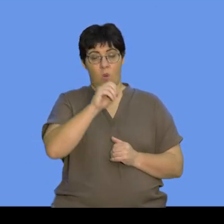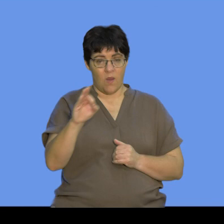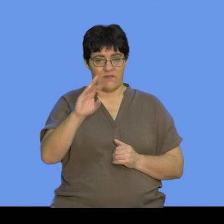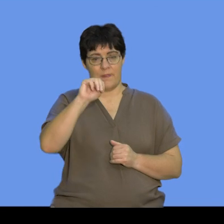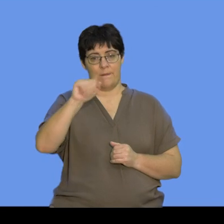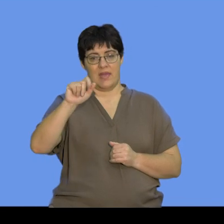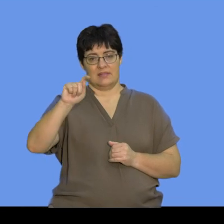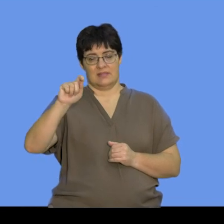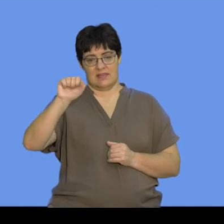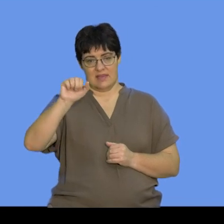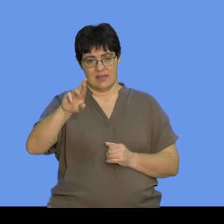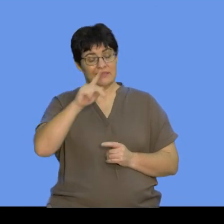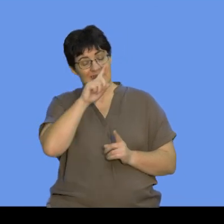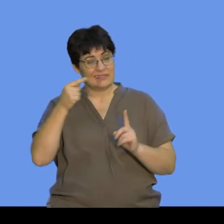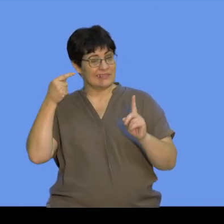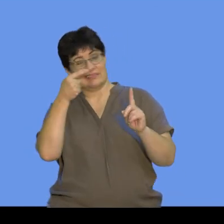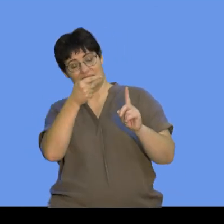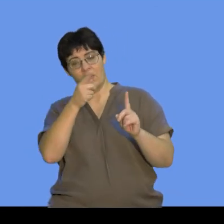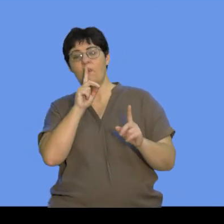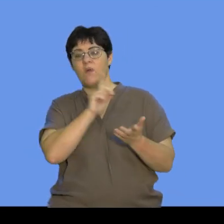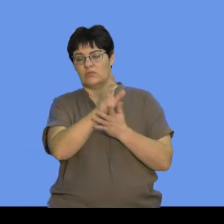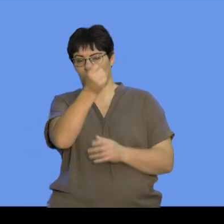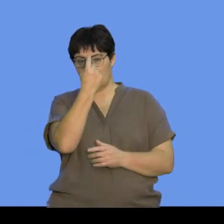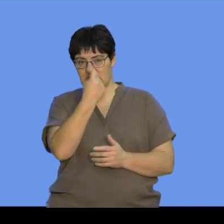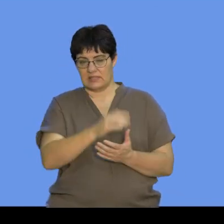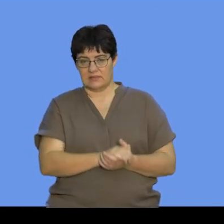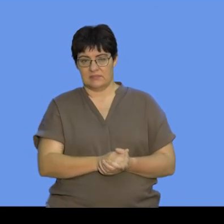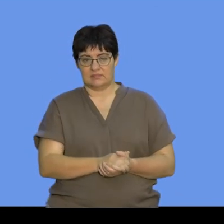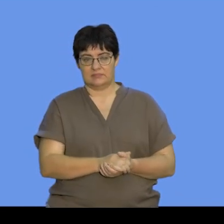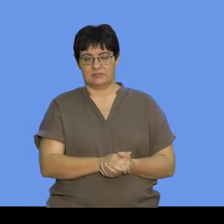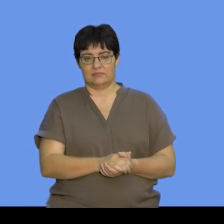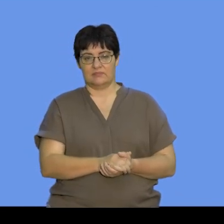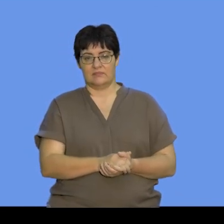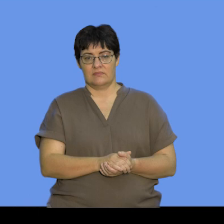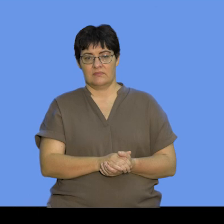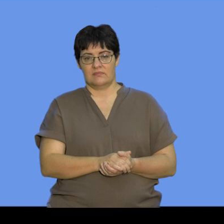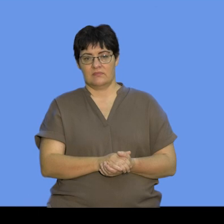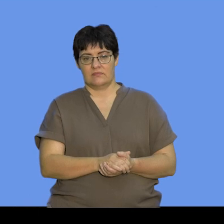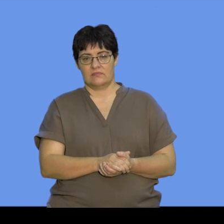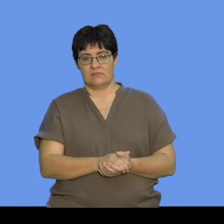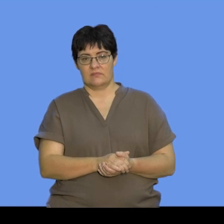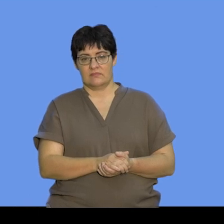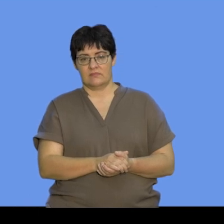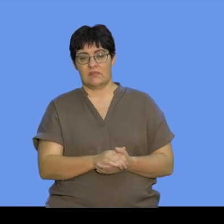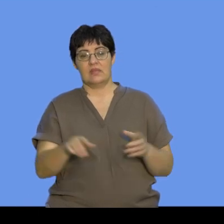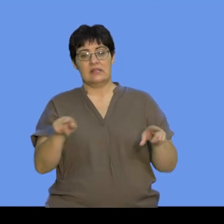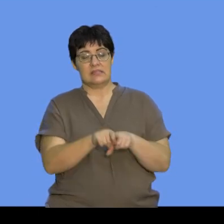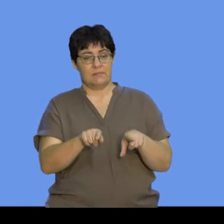So that's the main point that we're trying to drive home, right? Okay, moving along. So we also